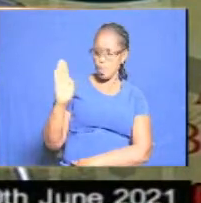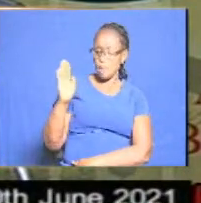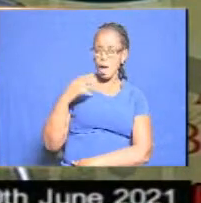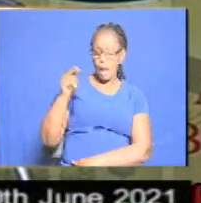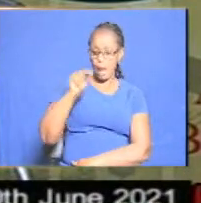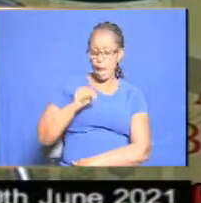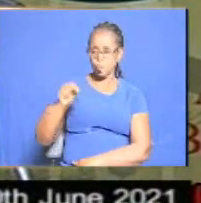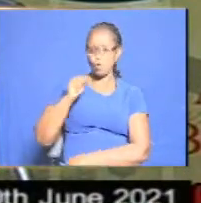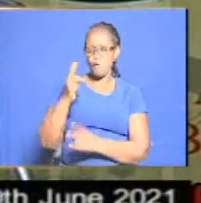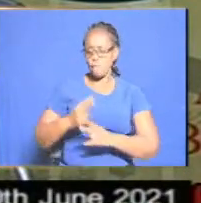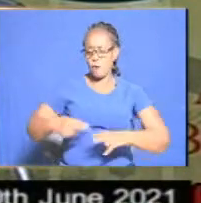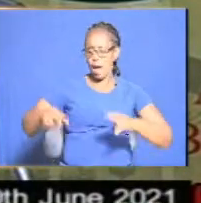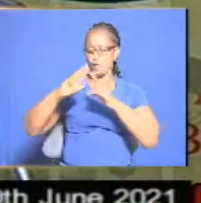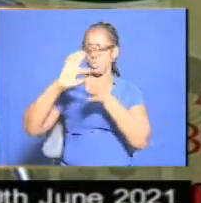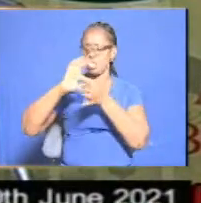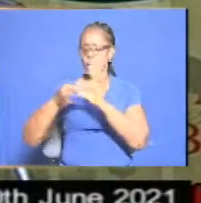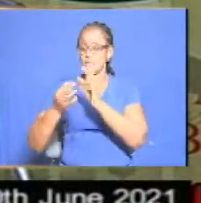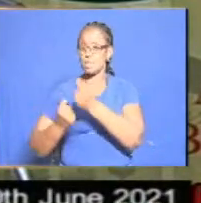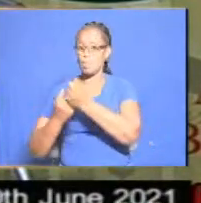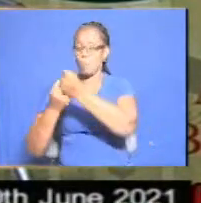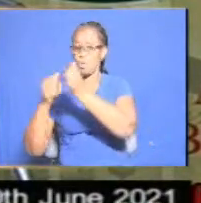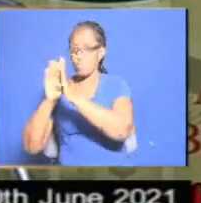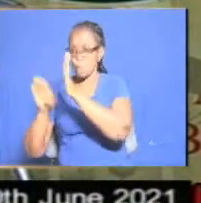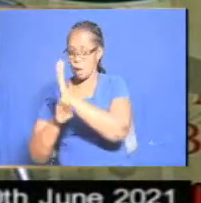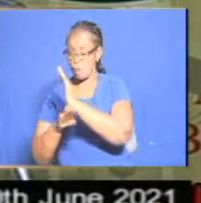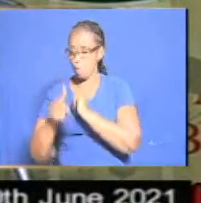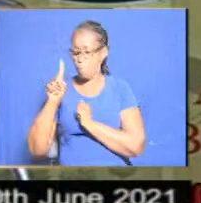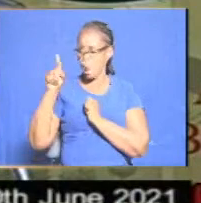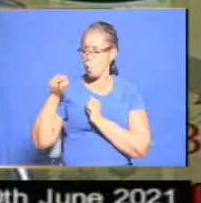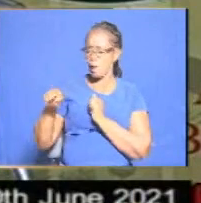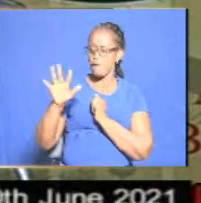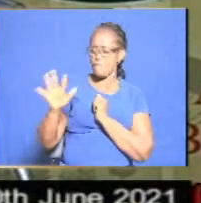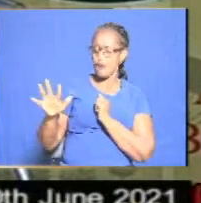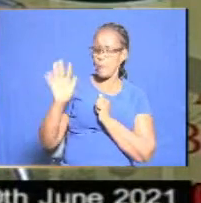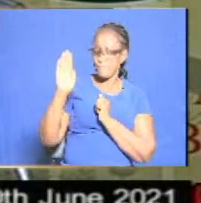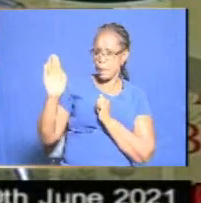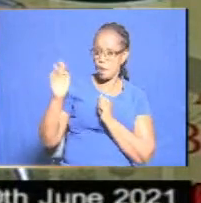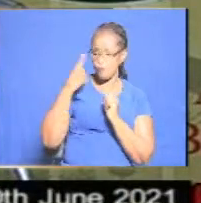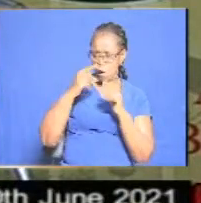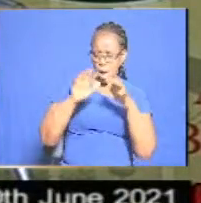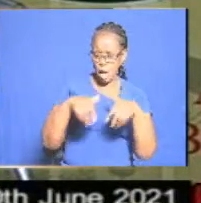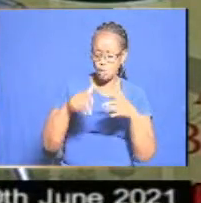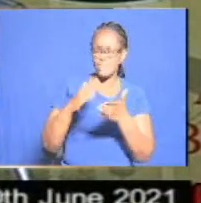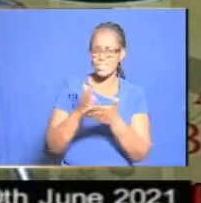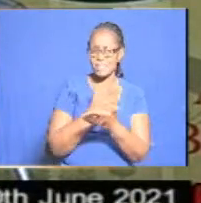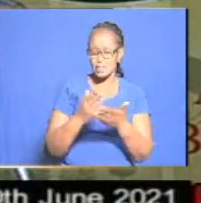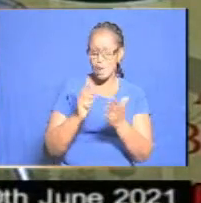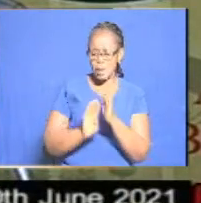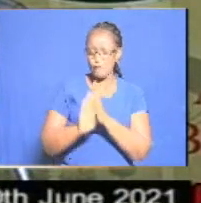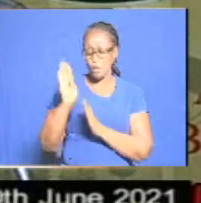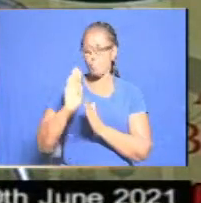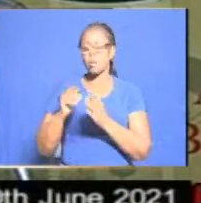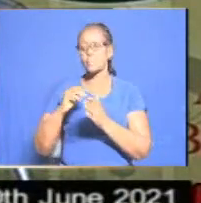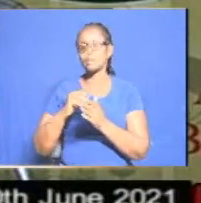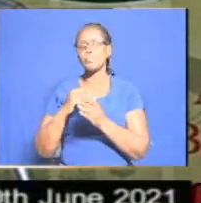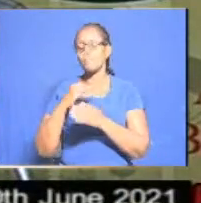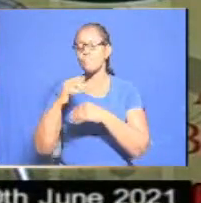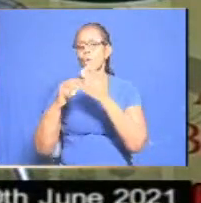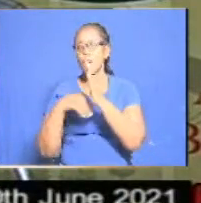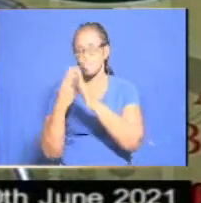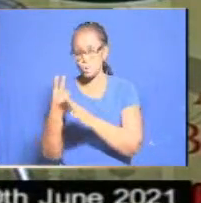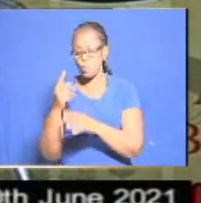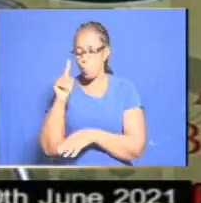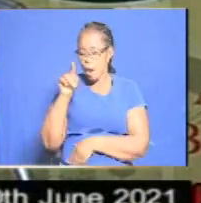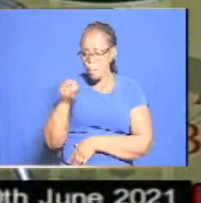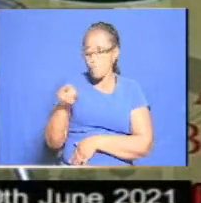Chain Support Program, ₱1.5 billion for the Agricultural Sector Development Support Program 2,